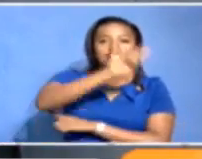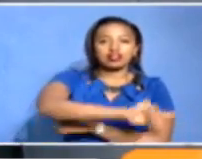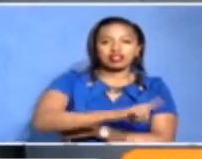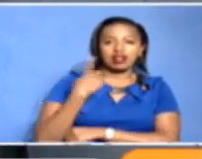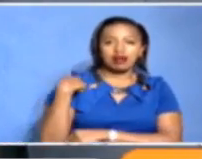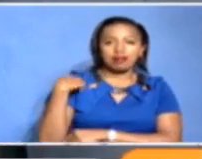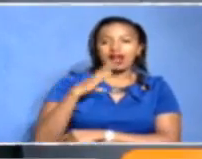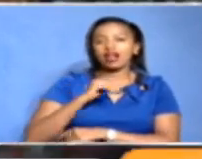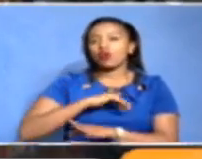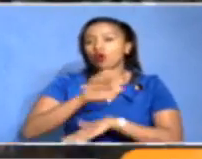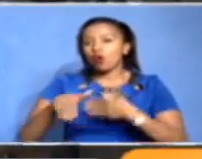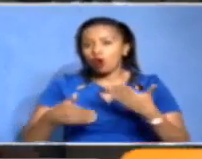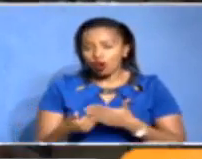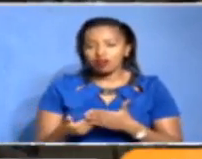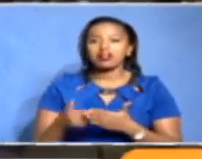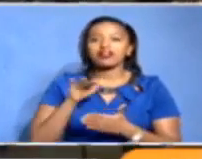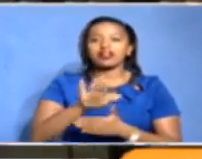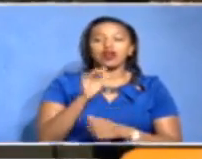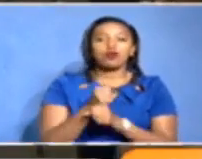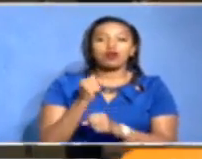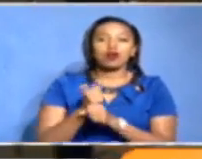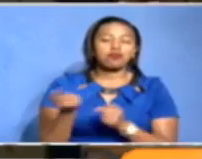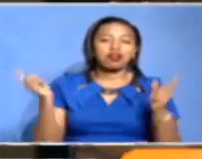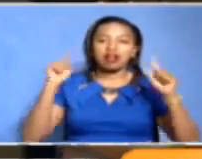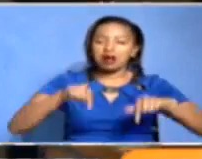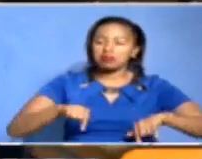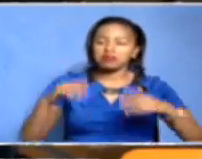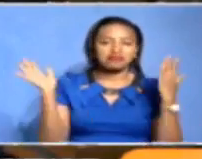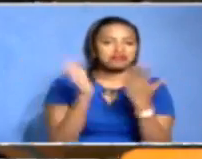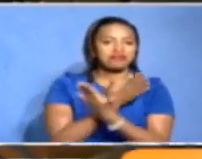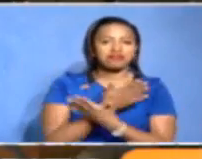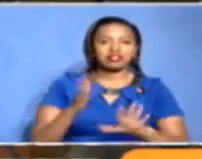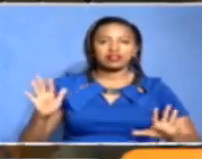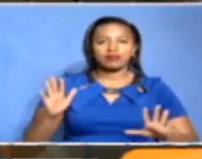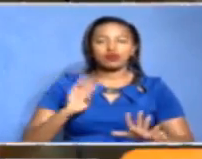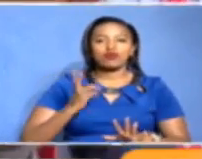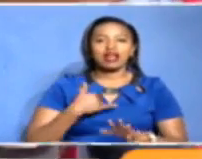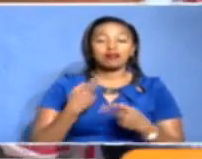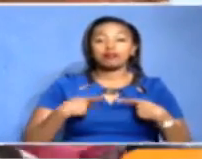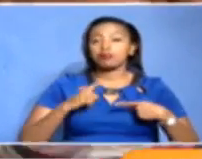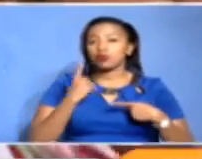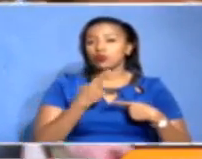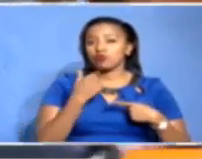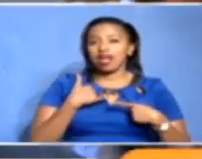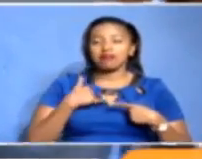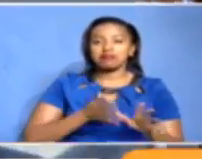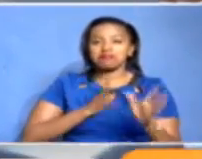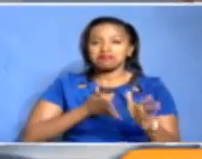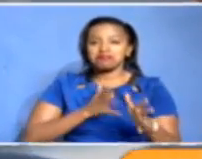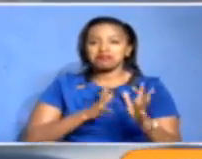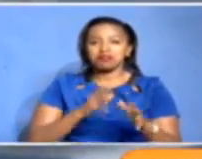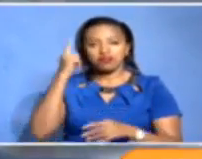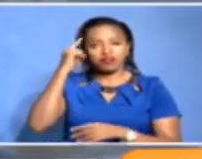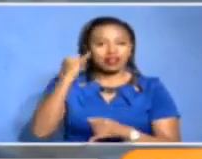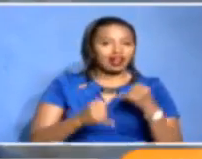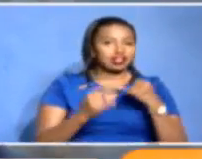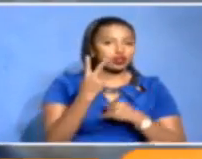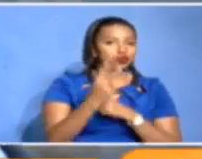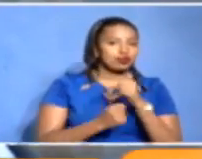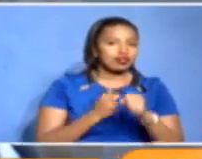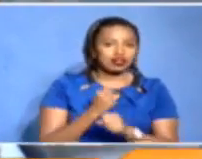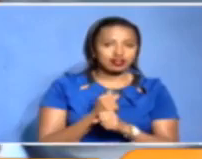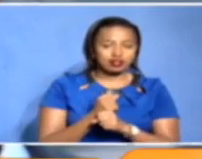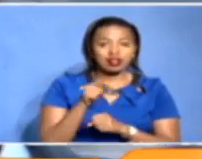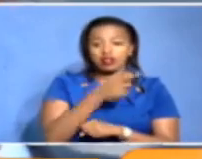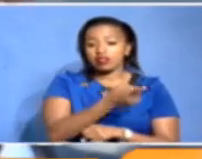that all their efforts will come to naught. And they are the most critical people that we've been chasing around for the last 2 years.